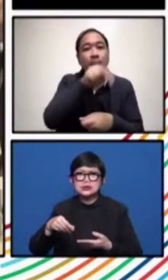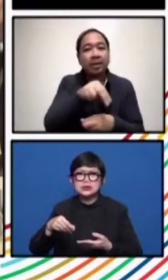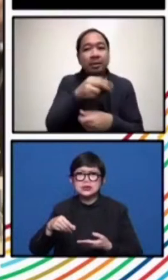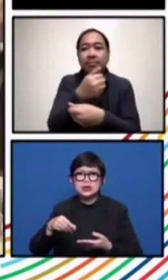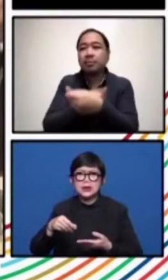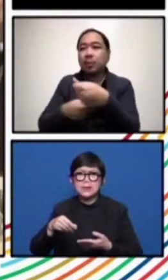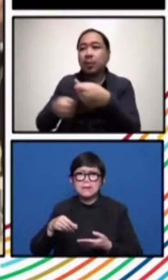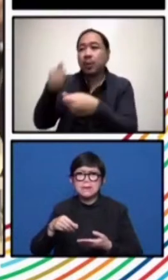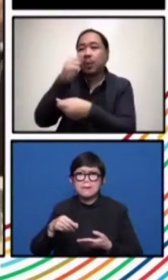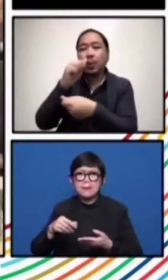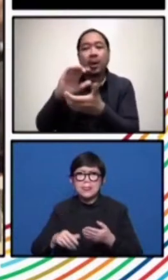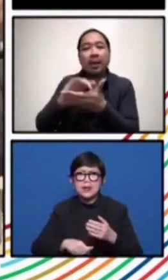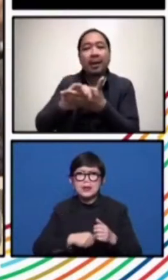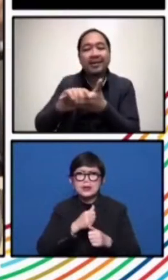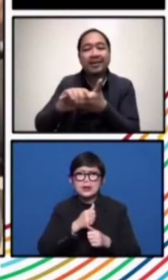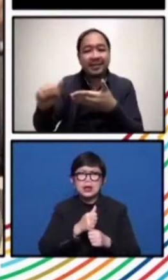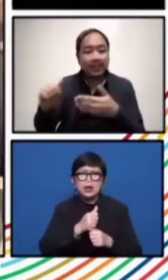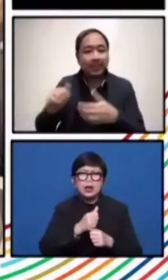me